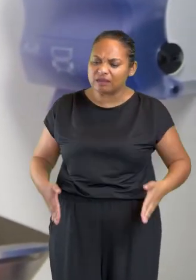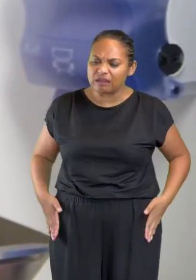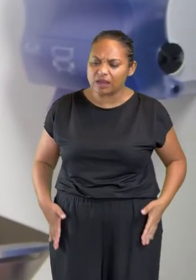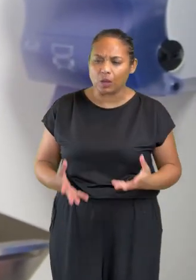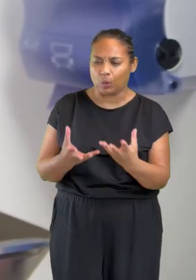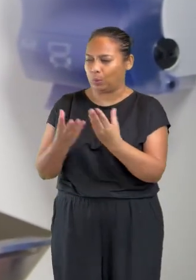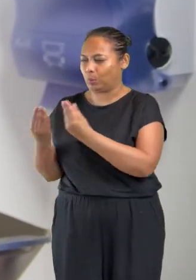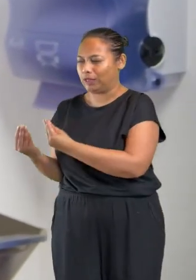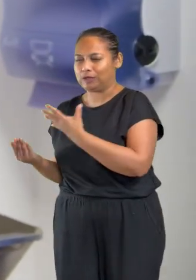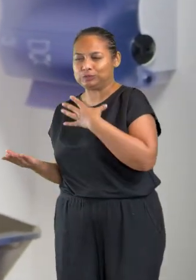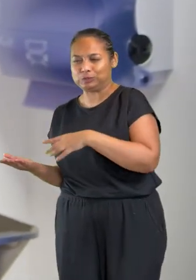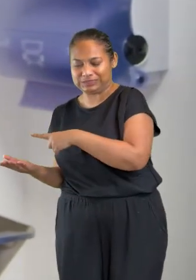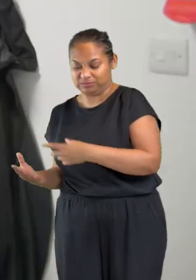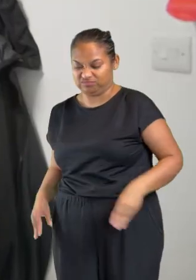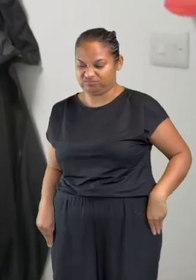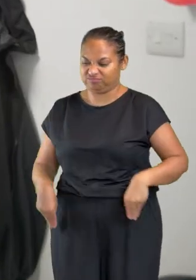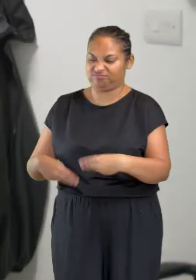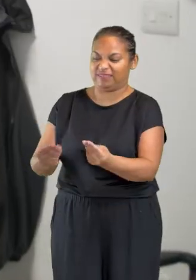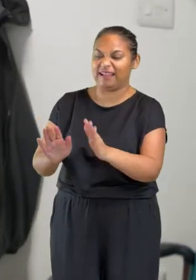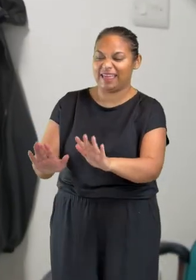couch, if you'd like to put on the chair.